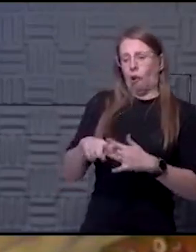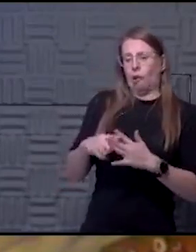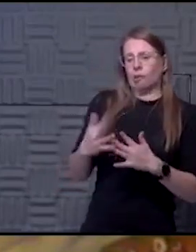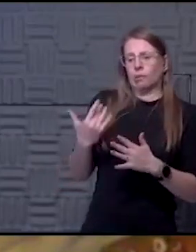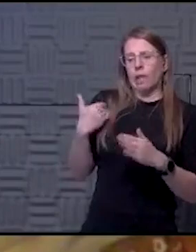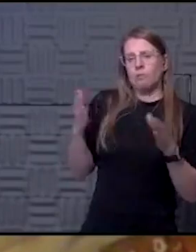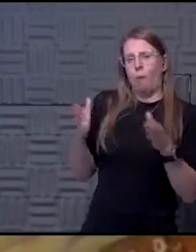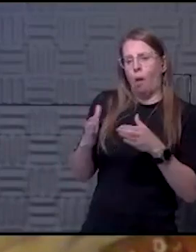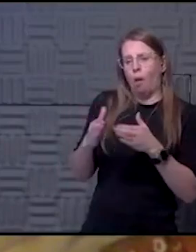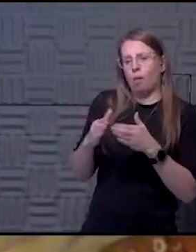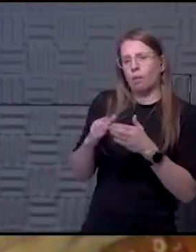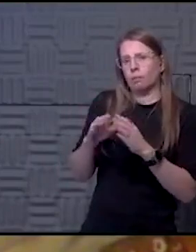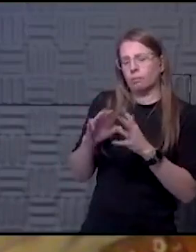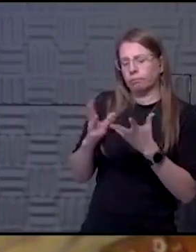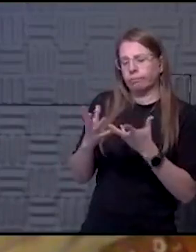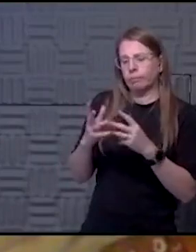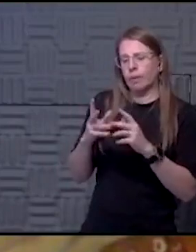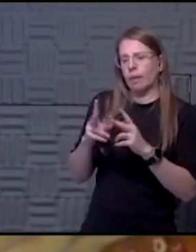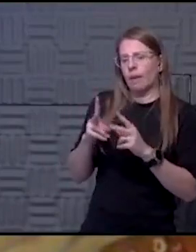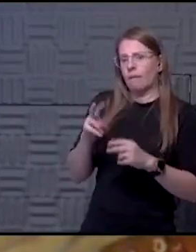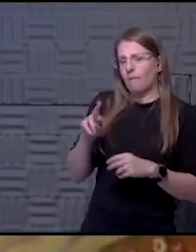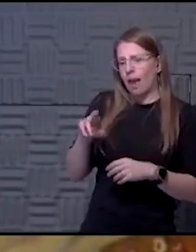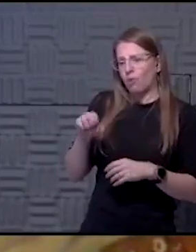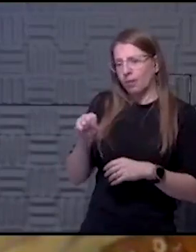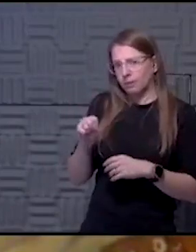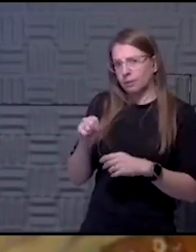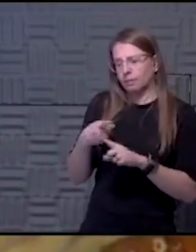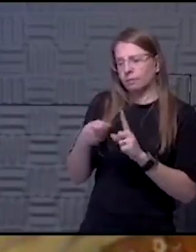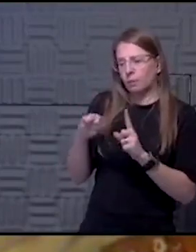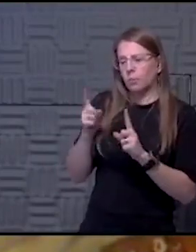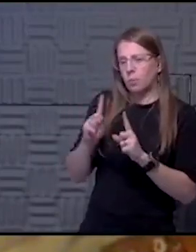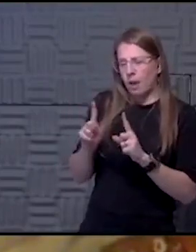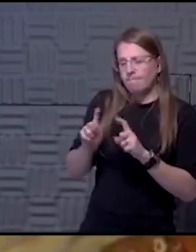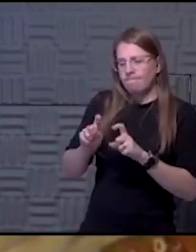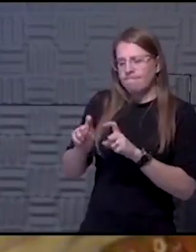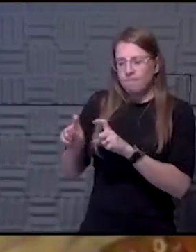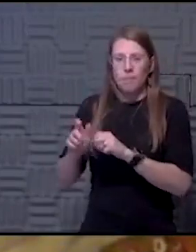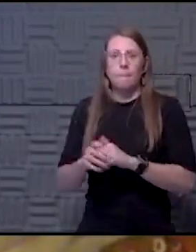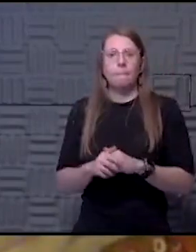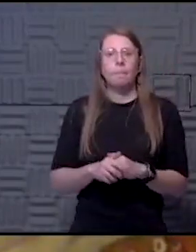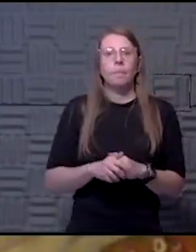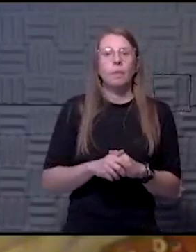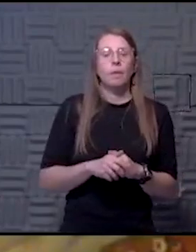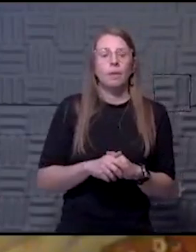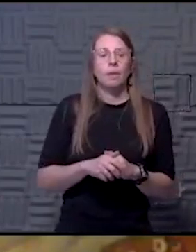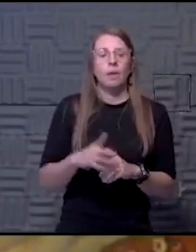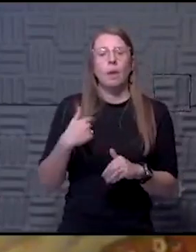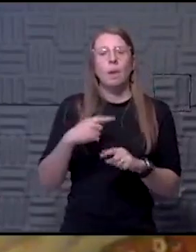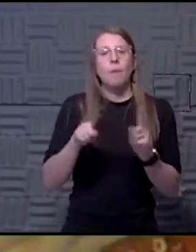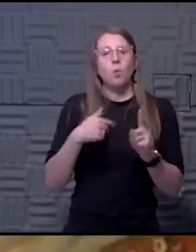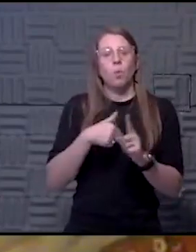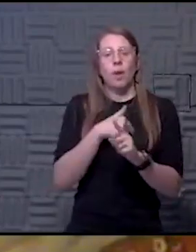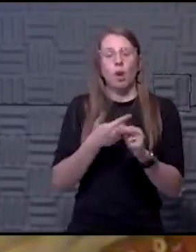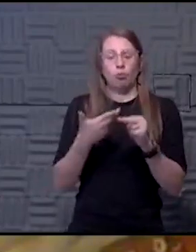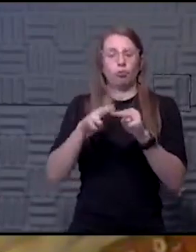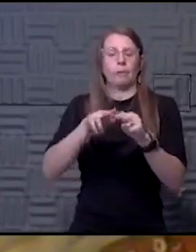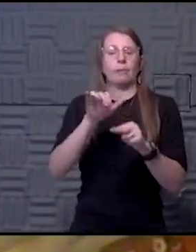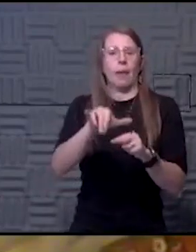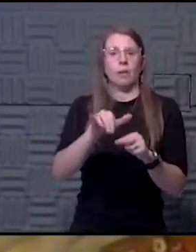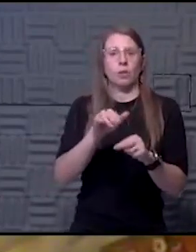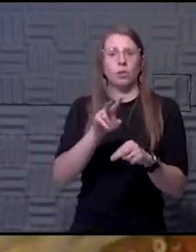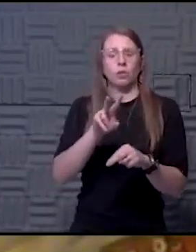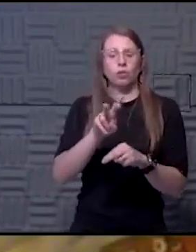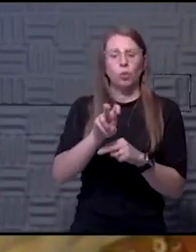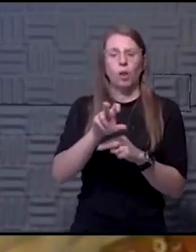eye on where the viruses are coming from. But we are increasing that to 200 to